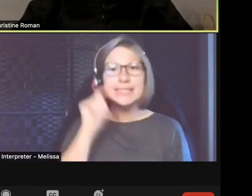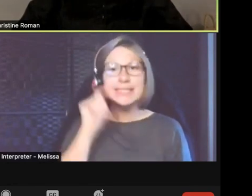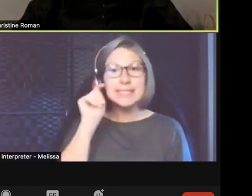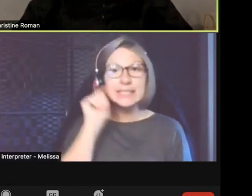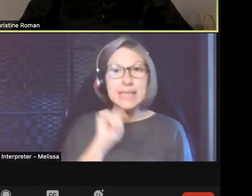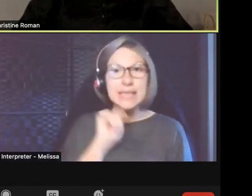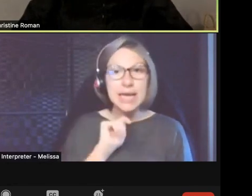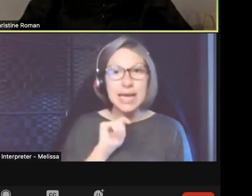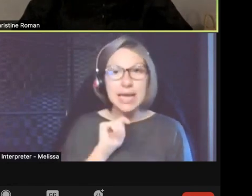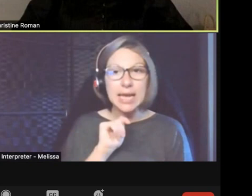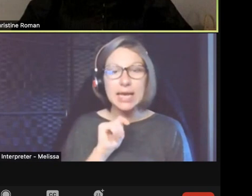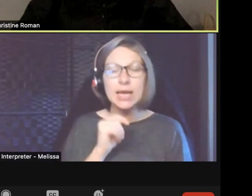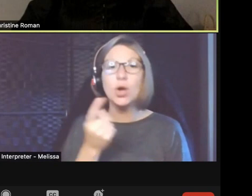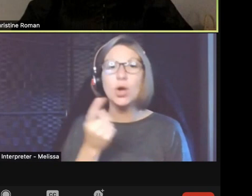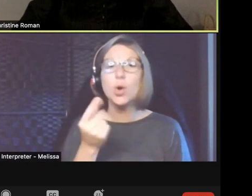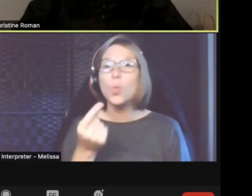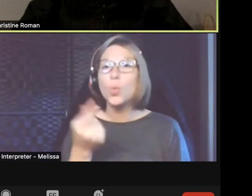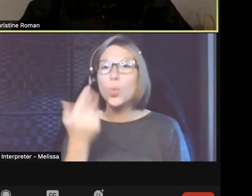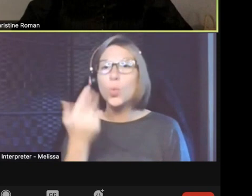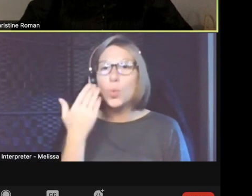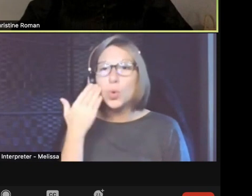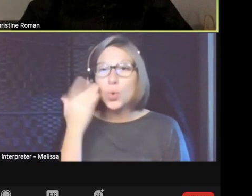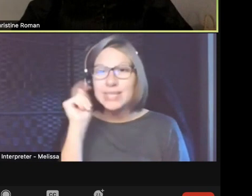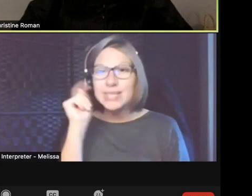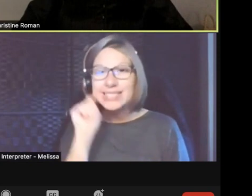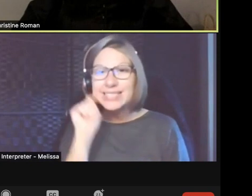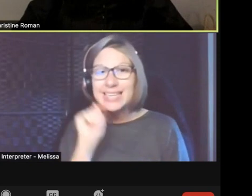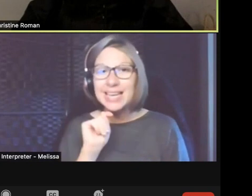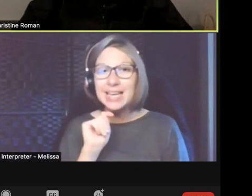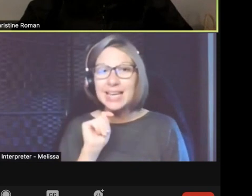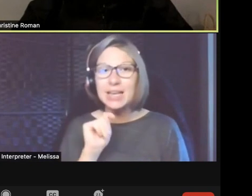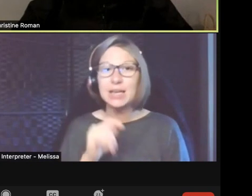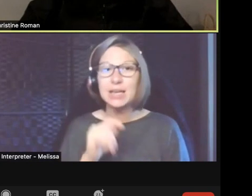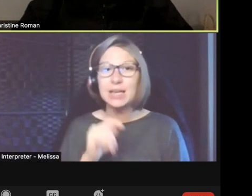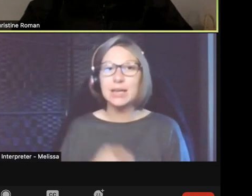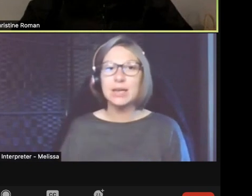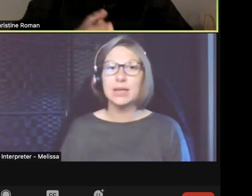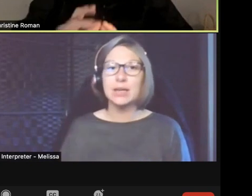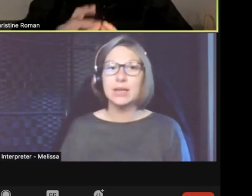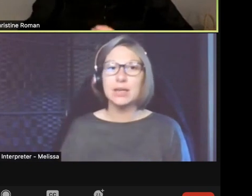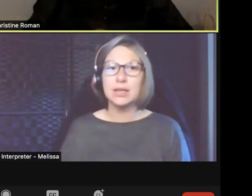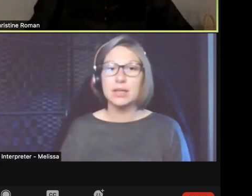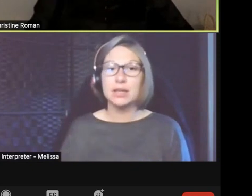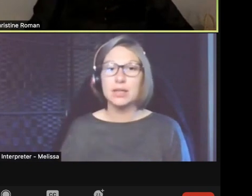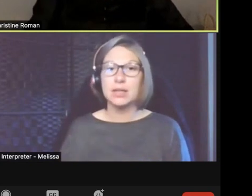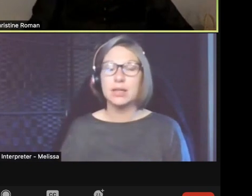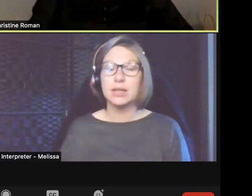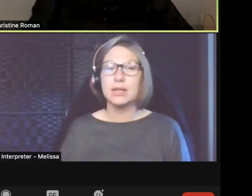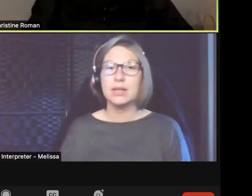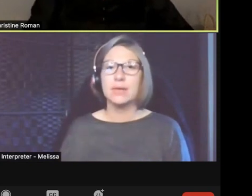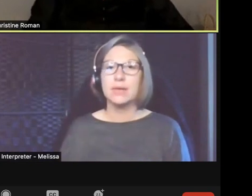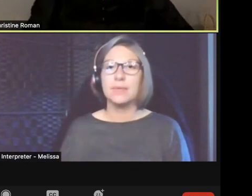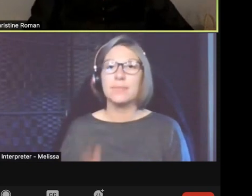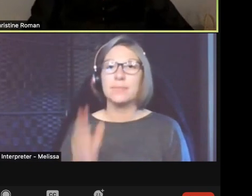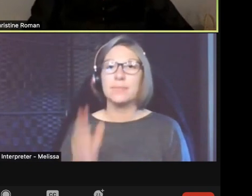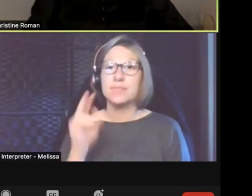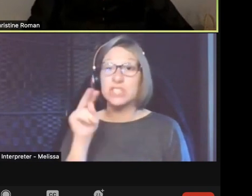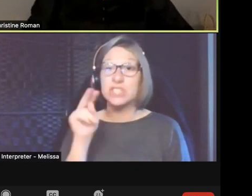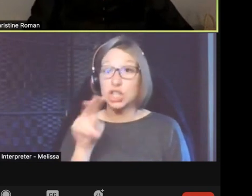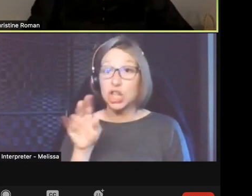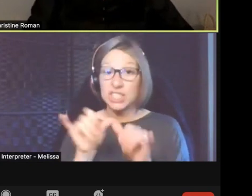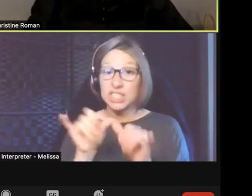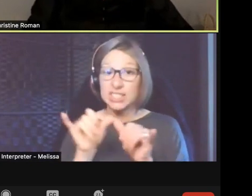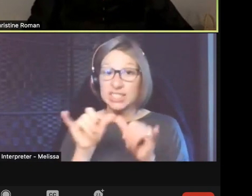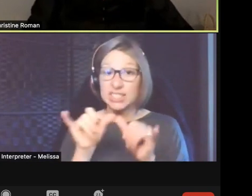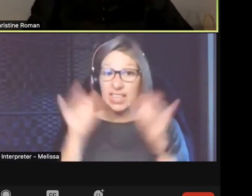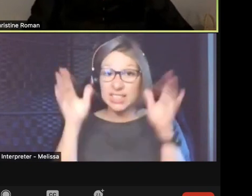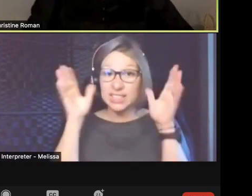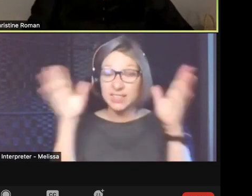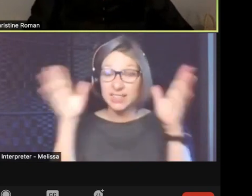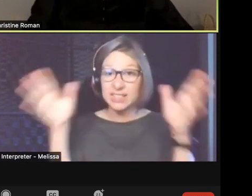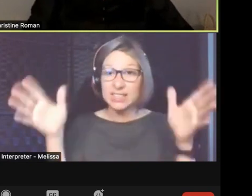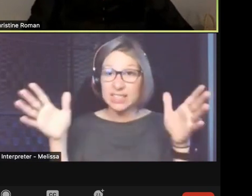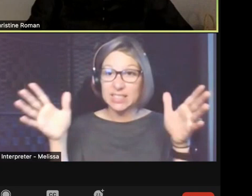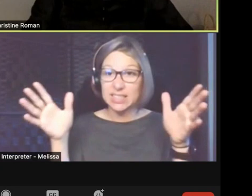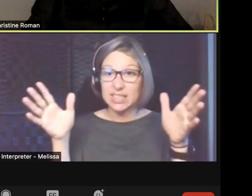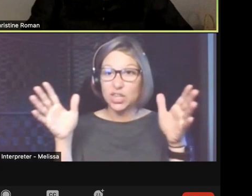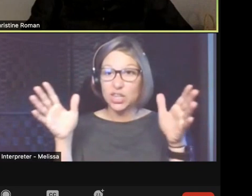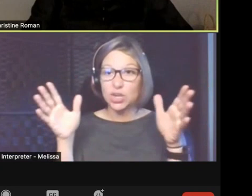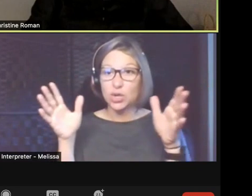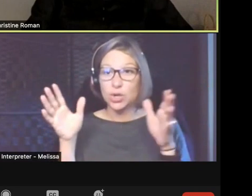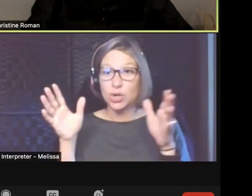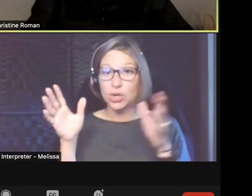we know that's tan? Deer. Okay, does it look like the size of a deer? No. So it looks like